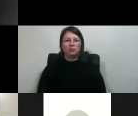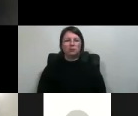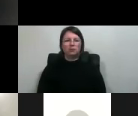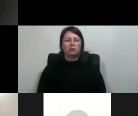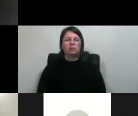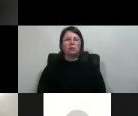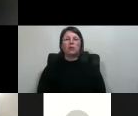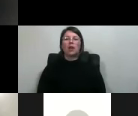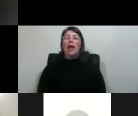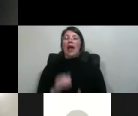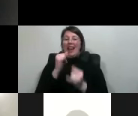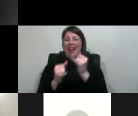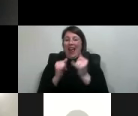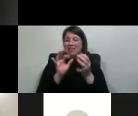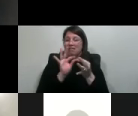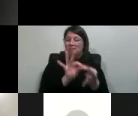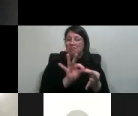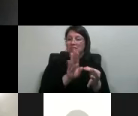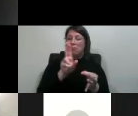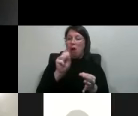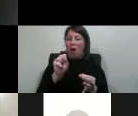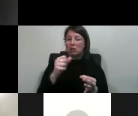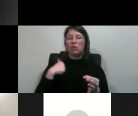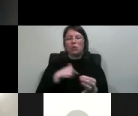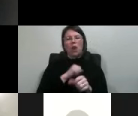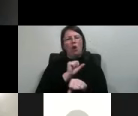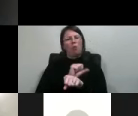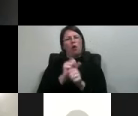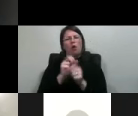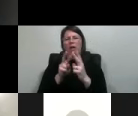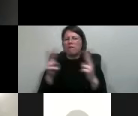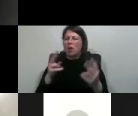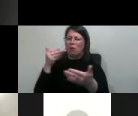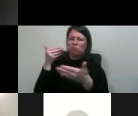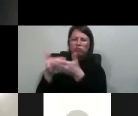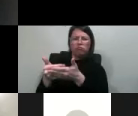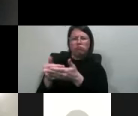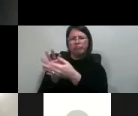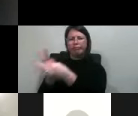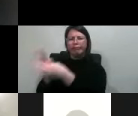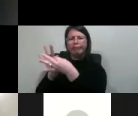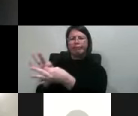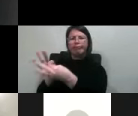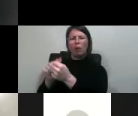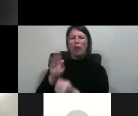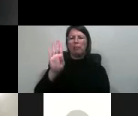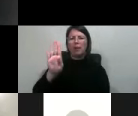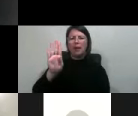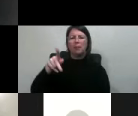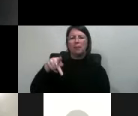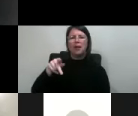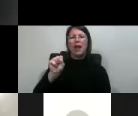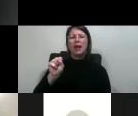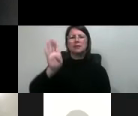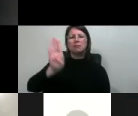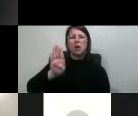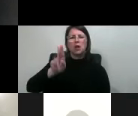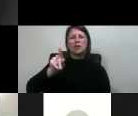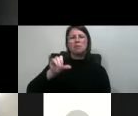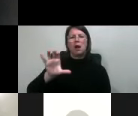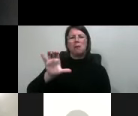And then finally on bus, we are working very closely with the Boston Public Schools to identify and support all students